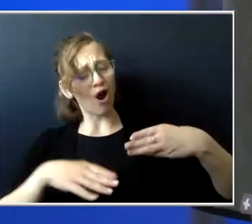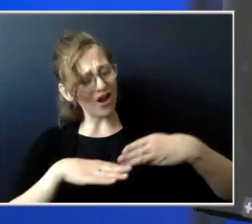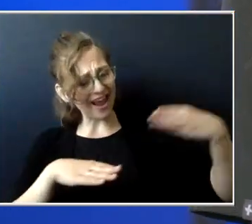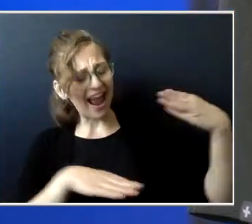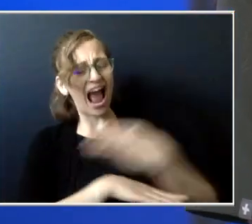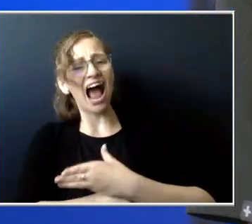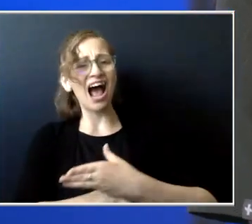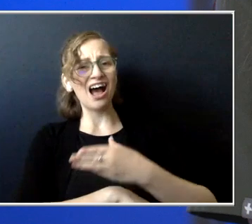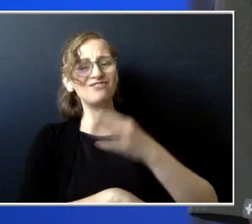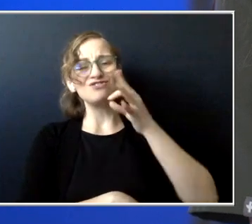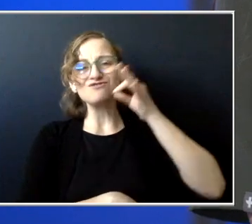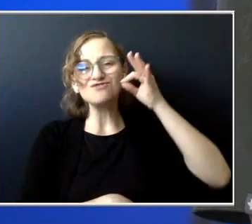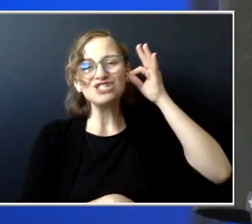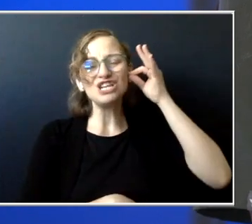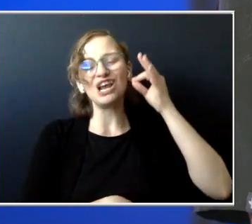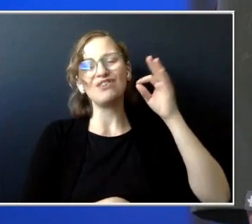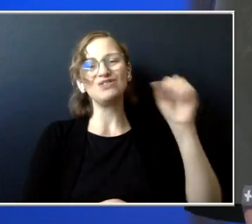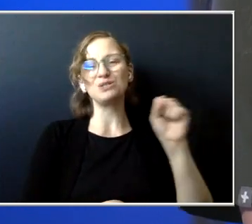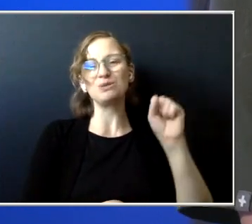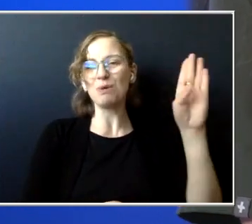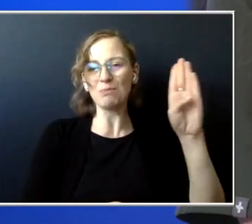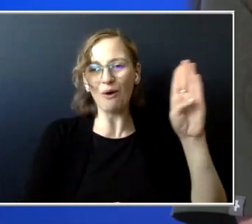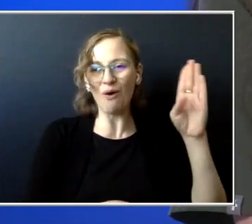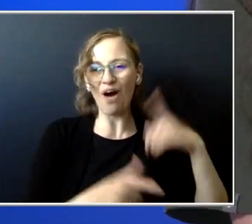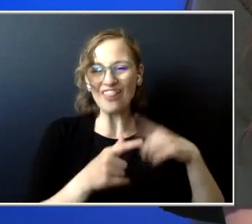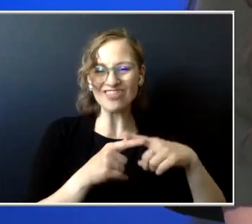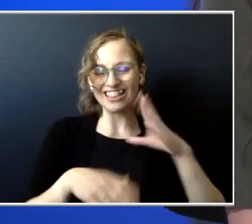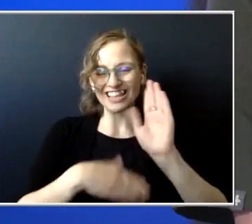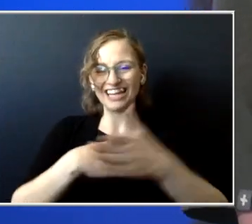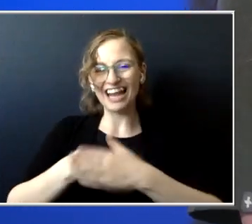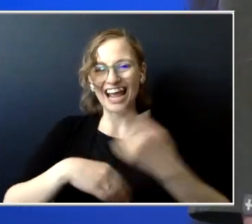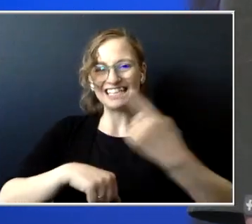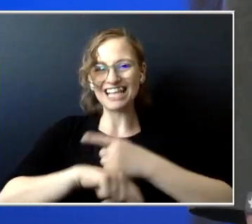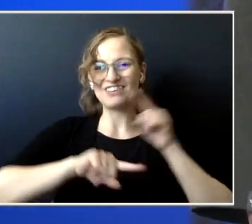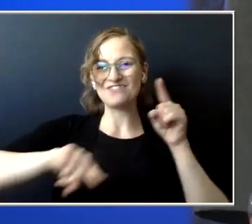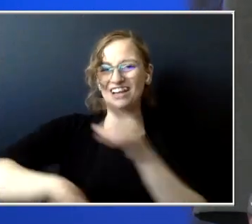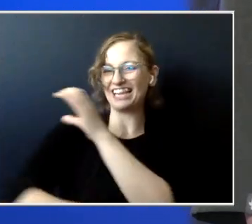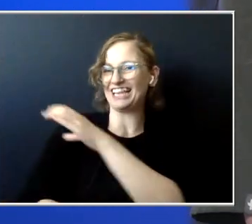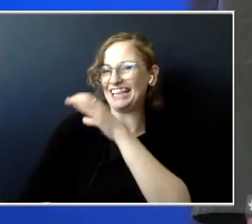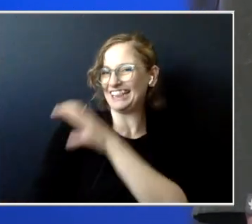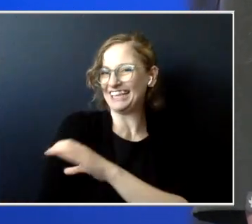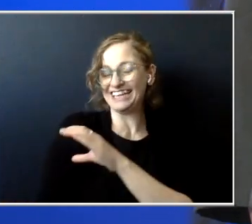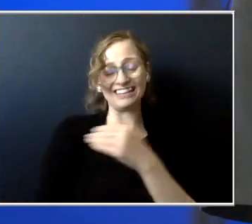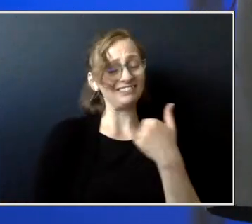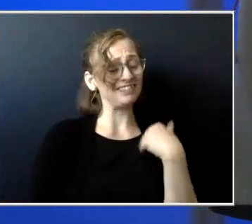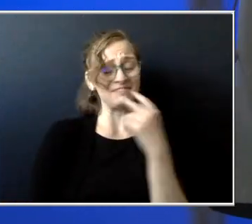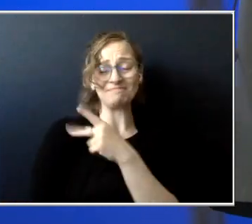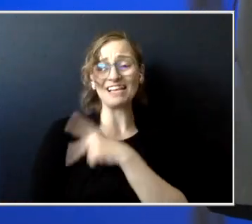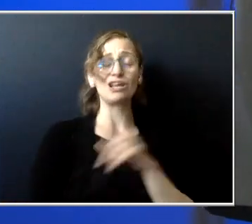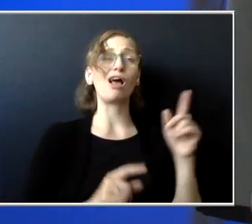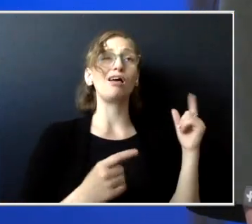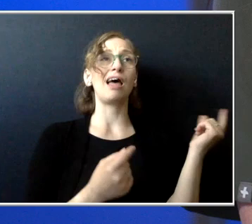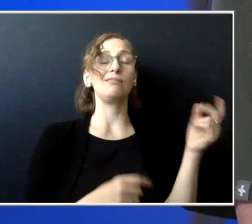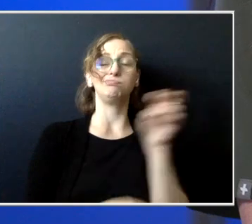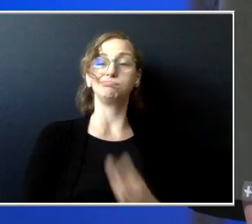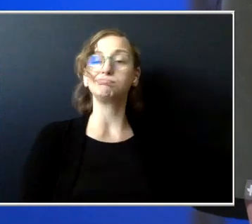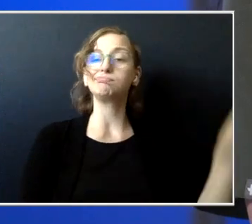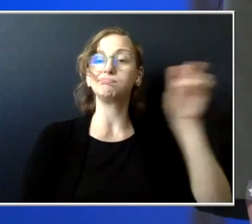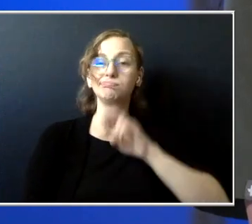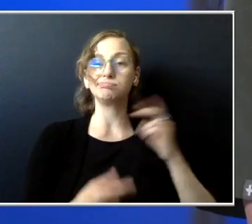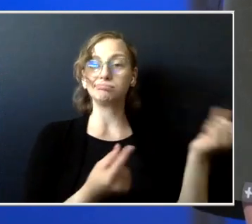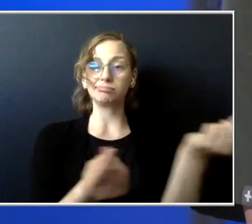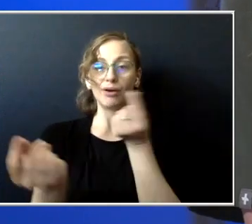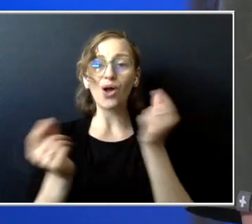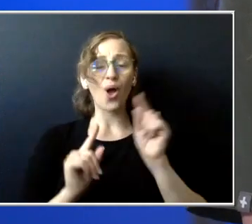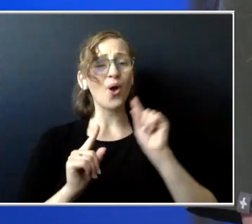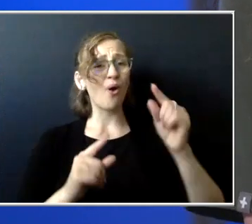out and do stuff. Like we have patients that travel all over the place and still get to go on vacation, see, you know, graduations and things like